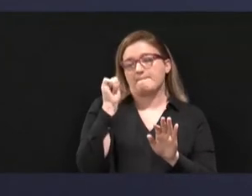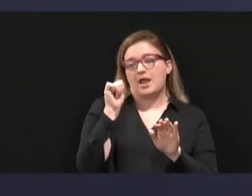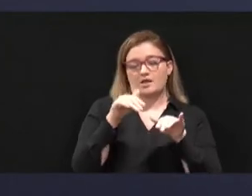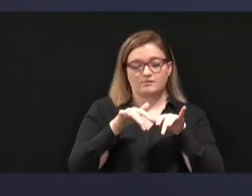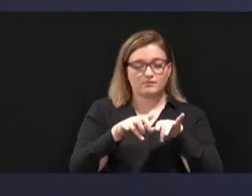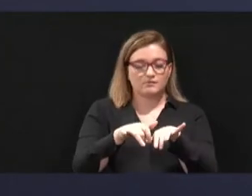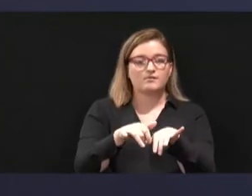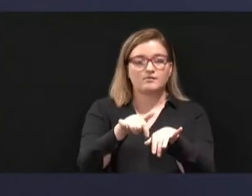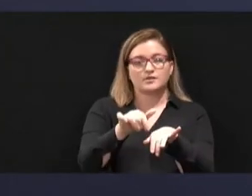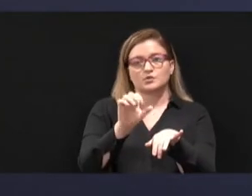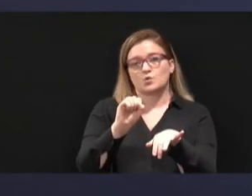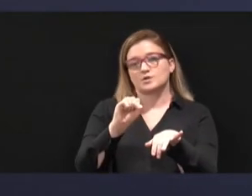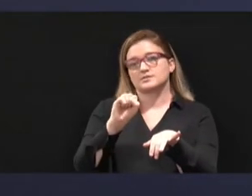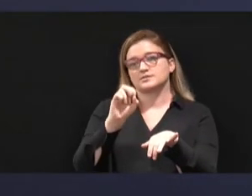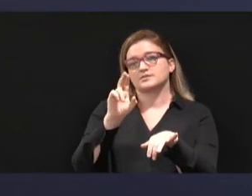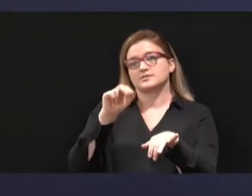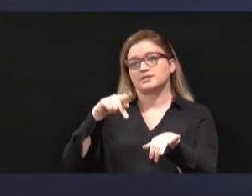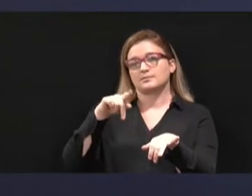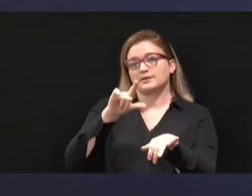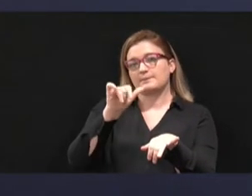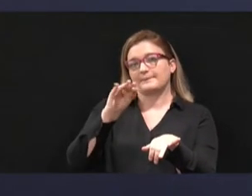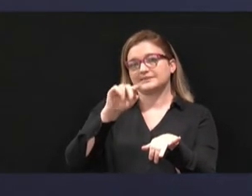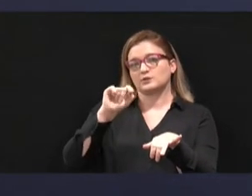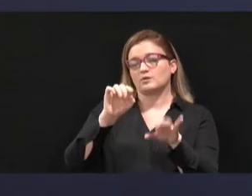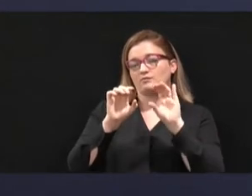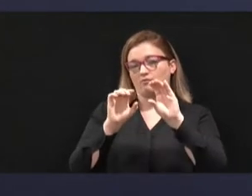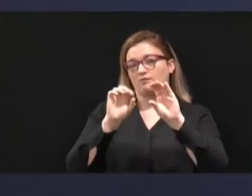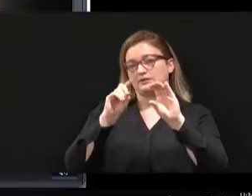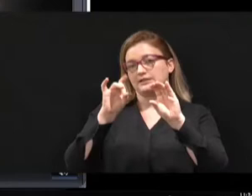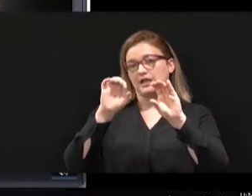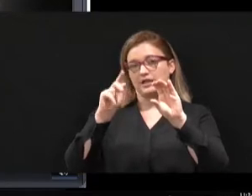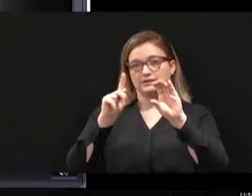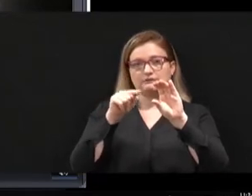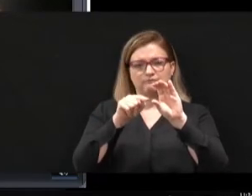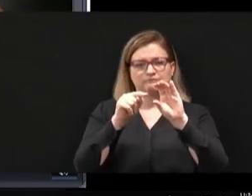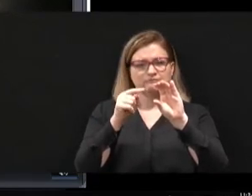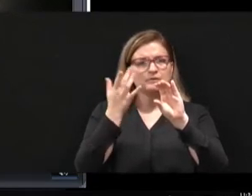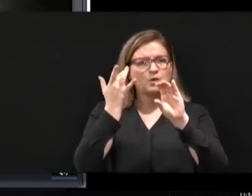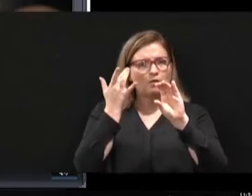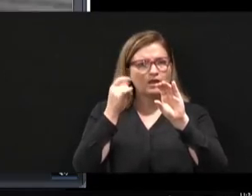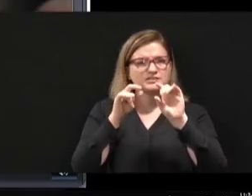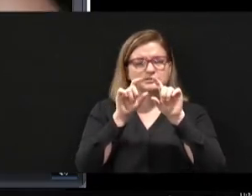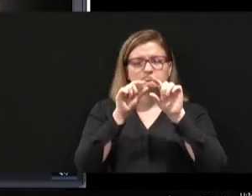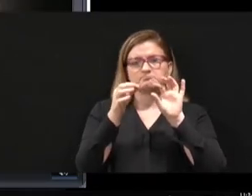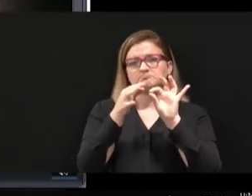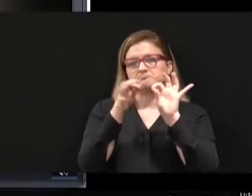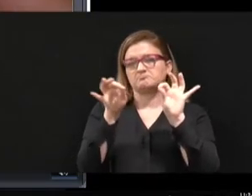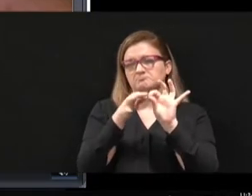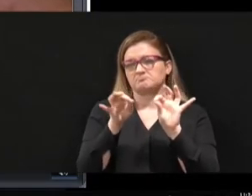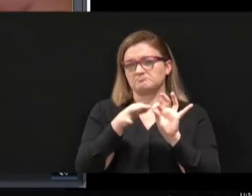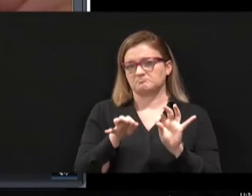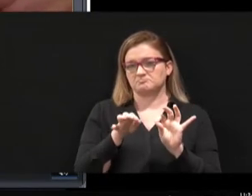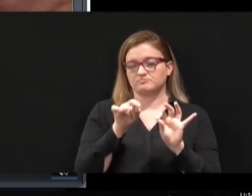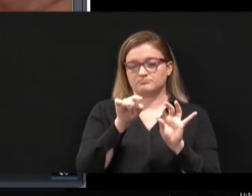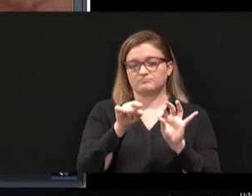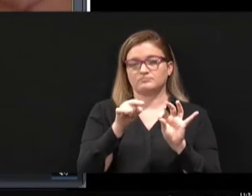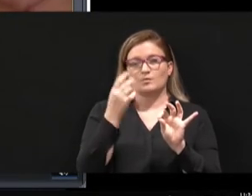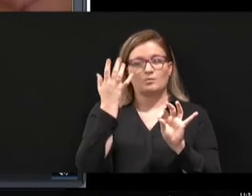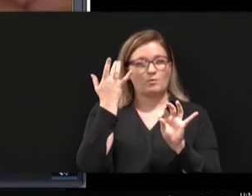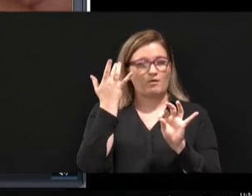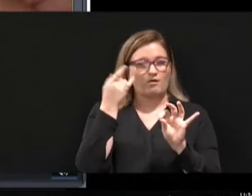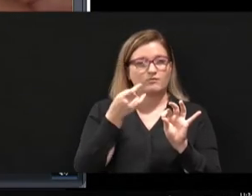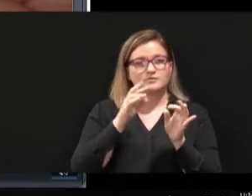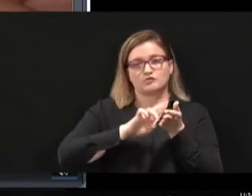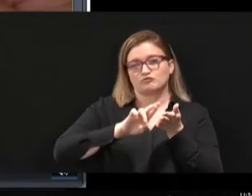looks like that. So why teach phonemic awareness? It's just a little blurb with some research in there. And then on the back of that is